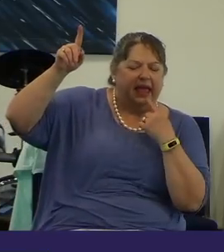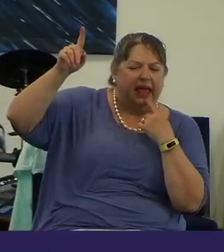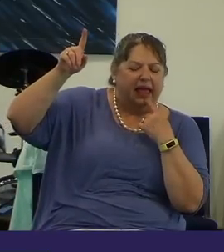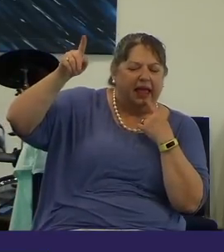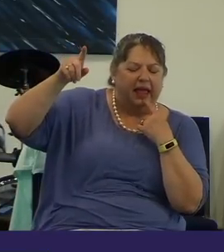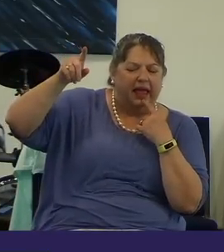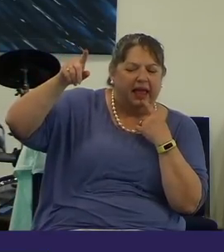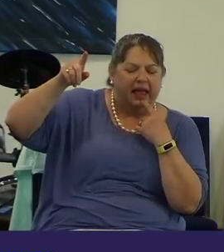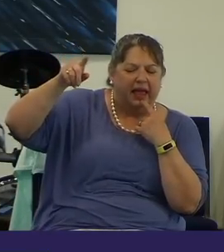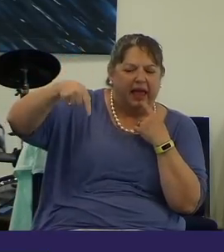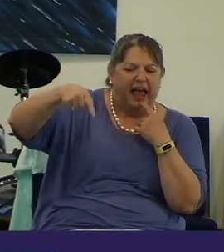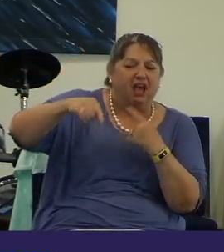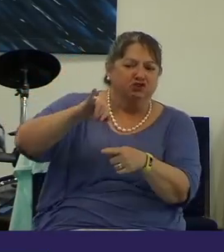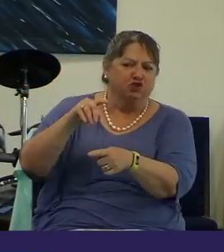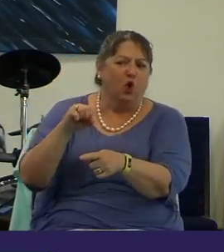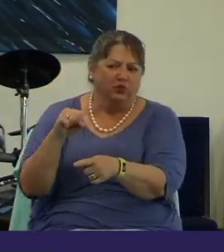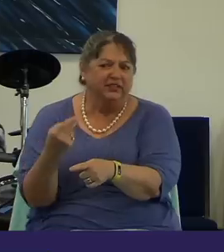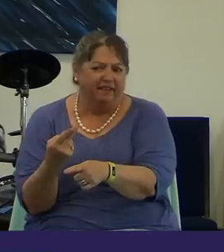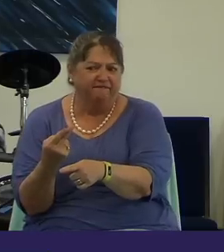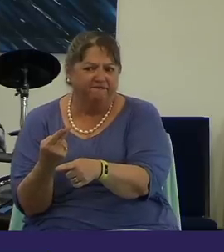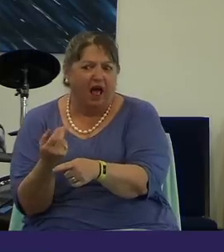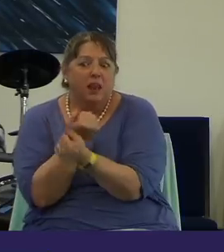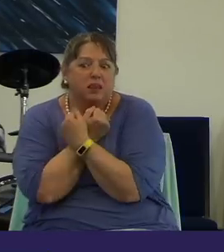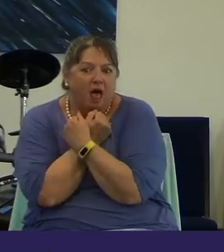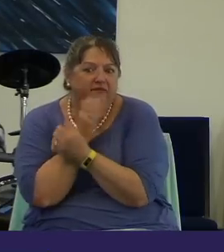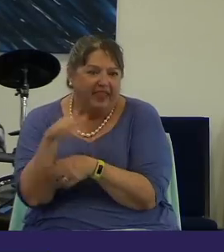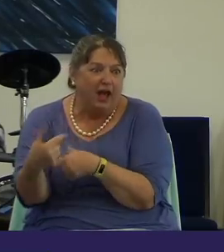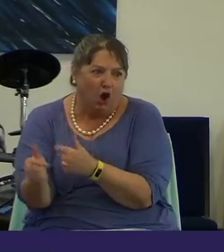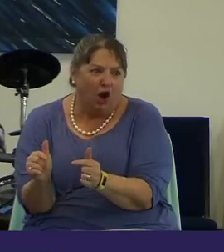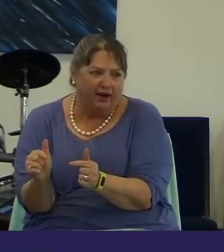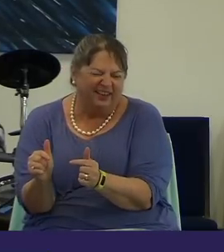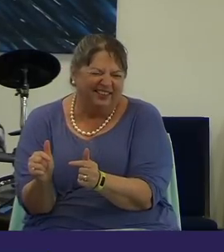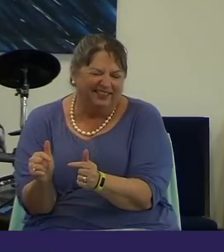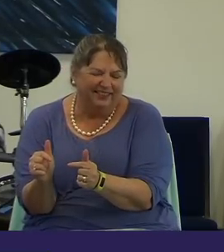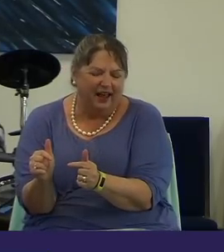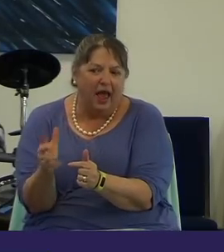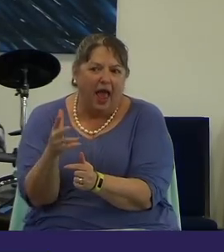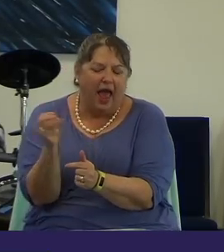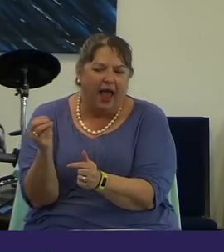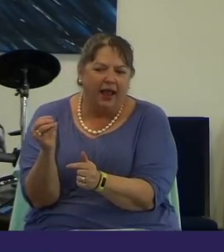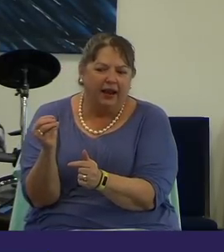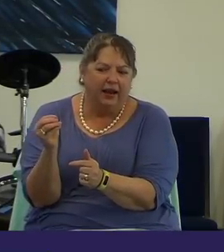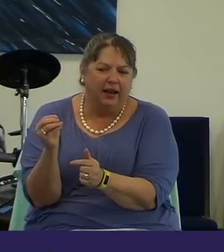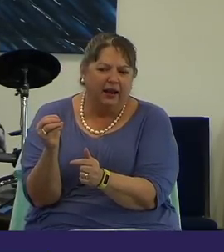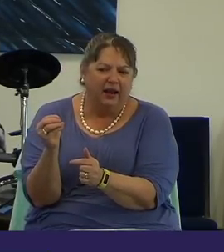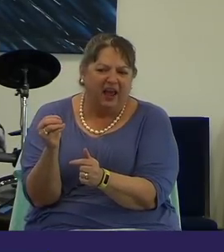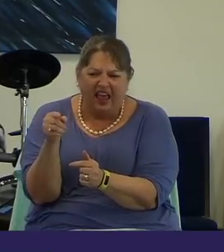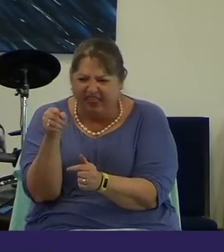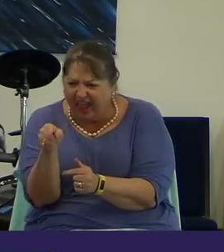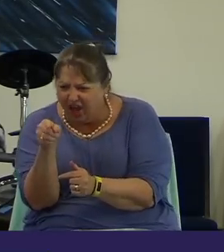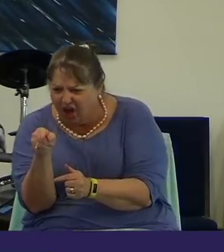labored to also put inside that garden, think about that, a tomb.